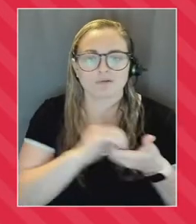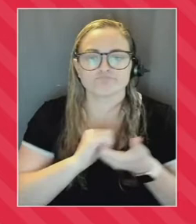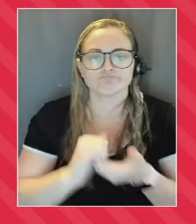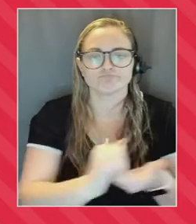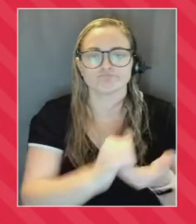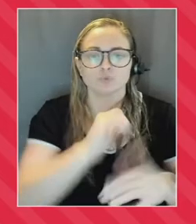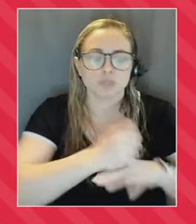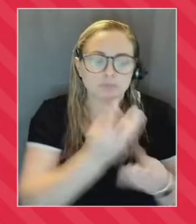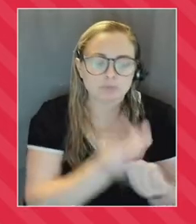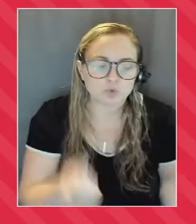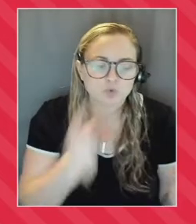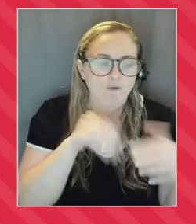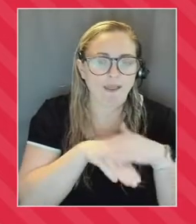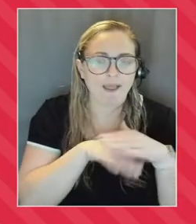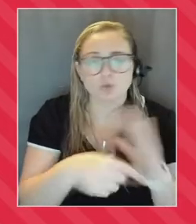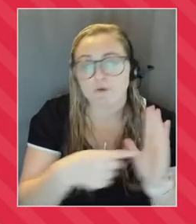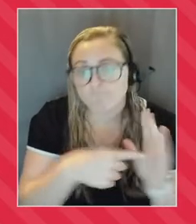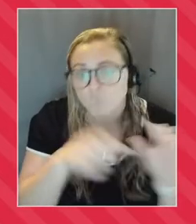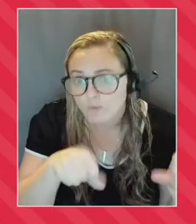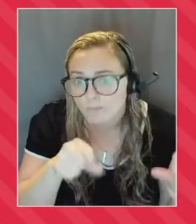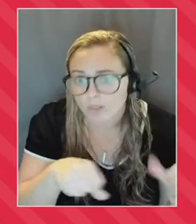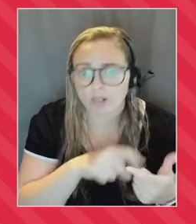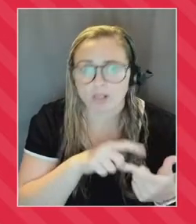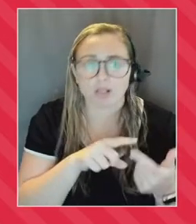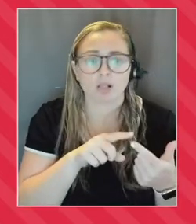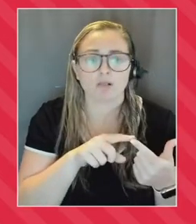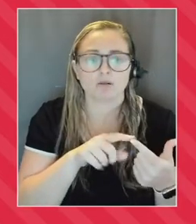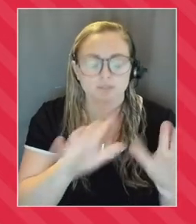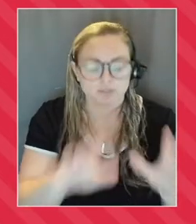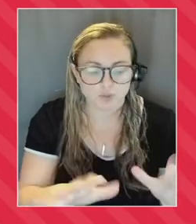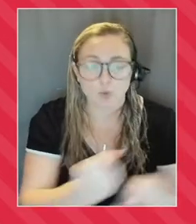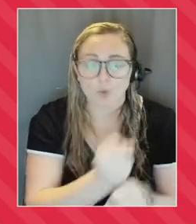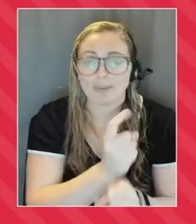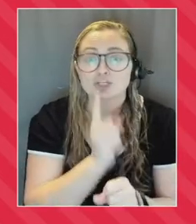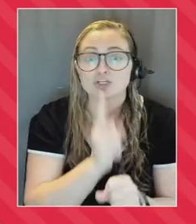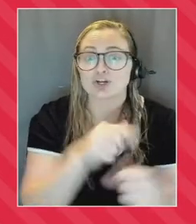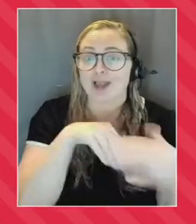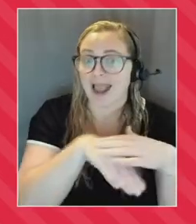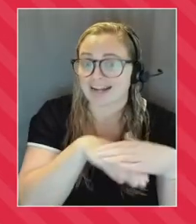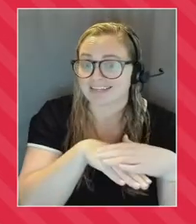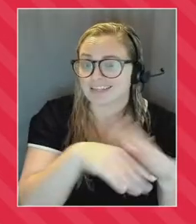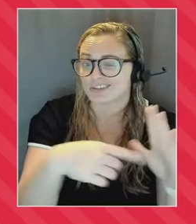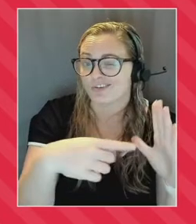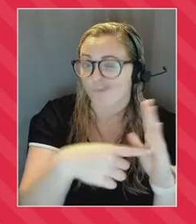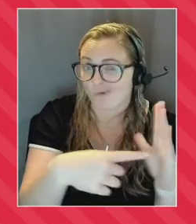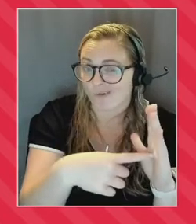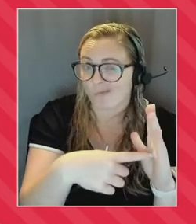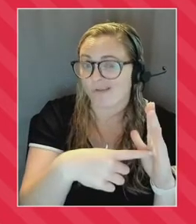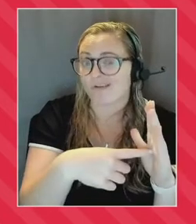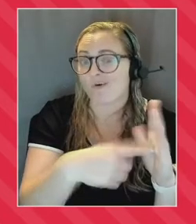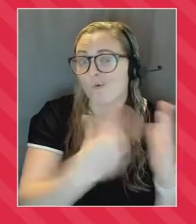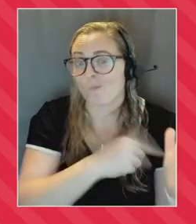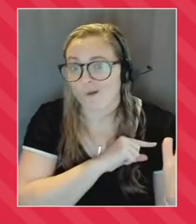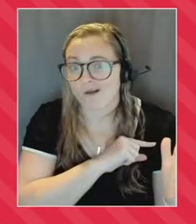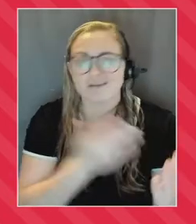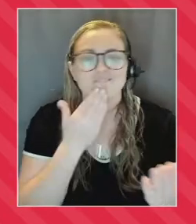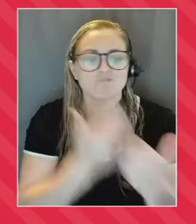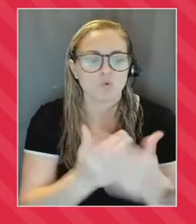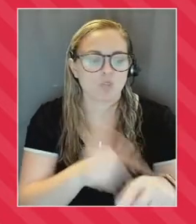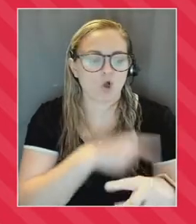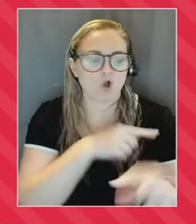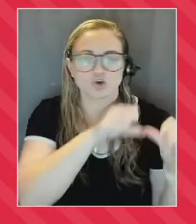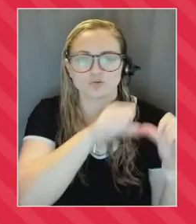make access affordable, to make access to affordable quality food a long-term reality for